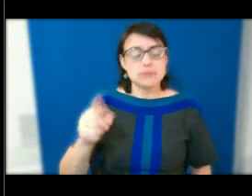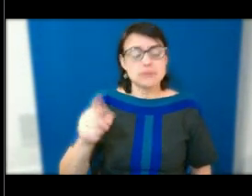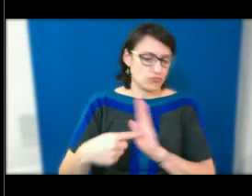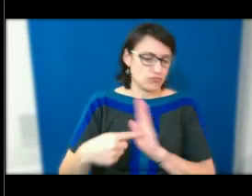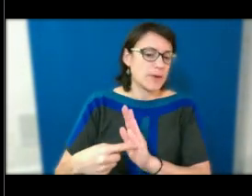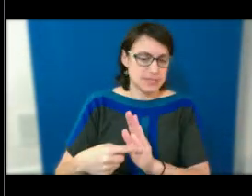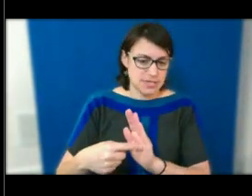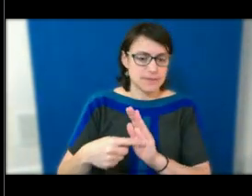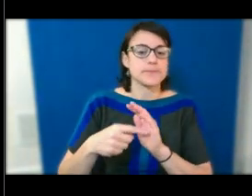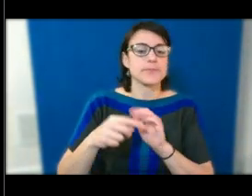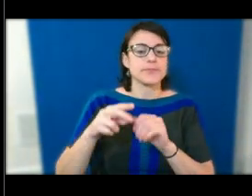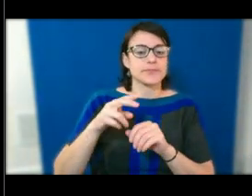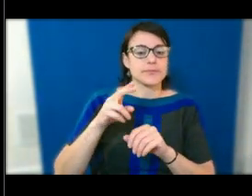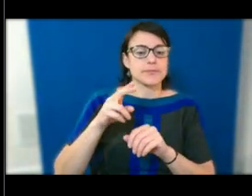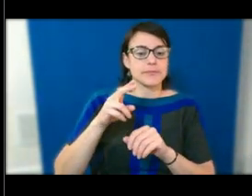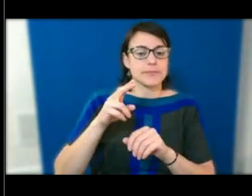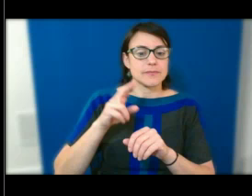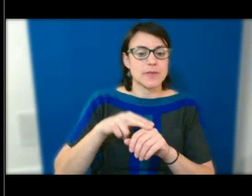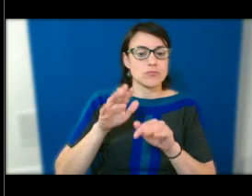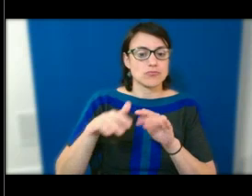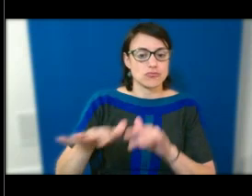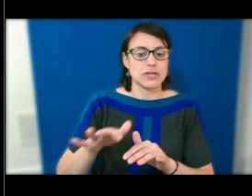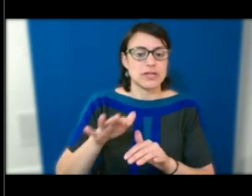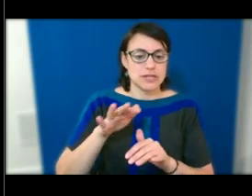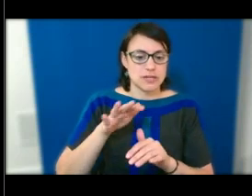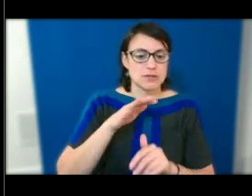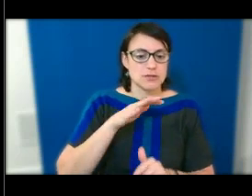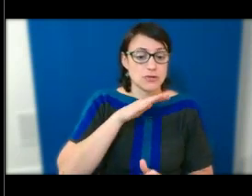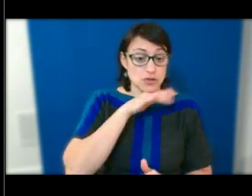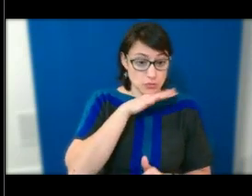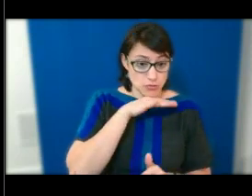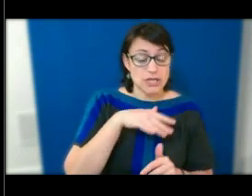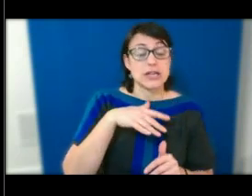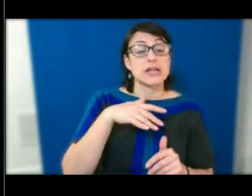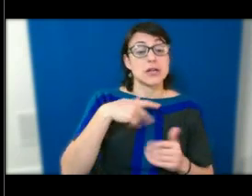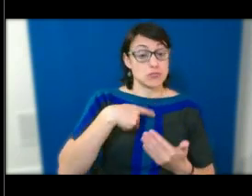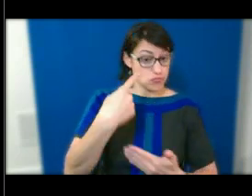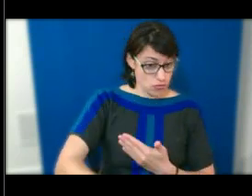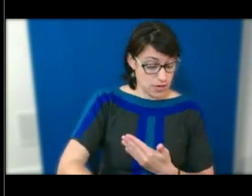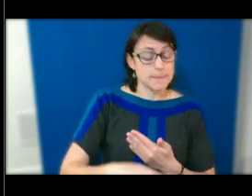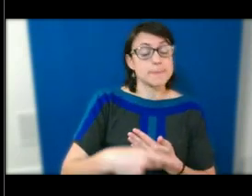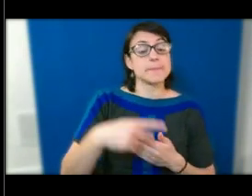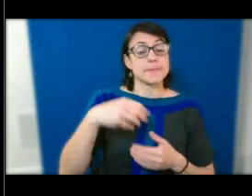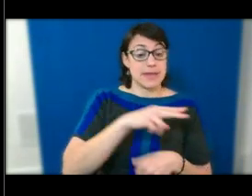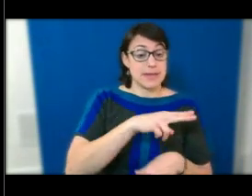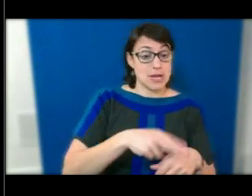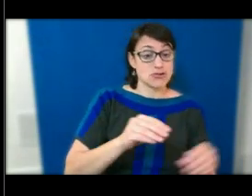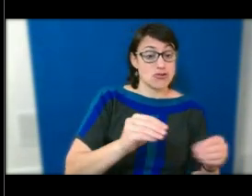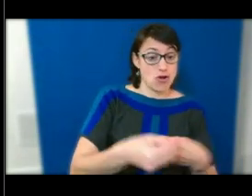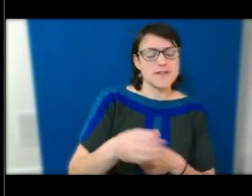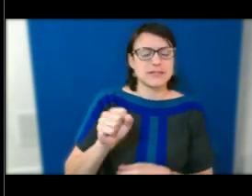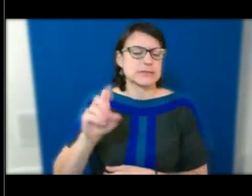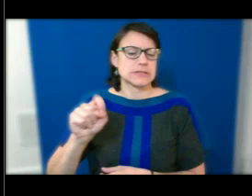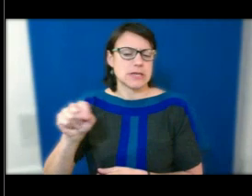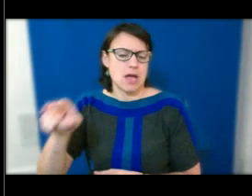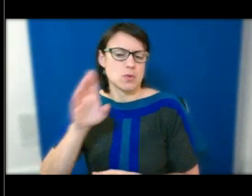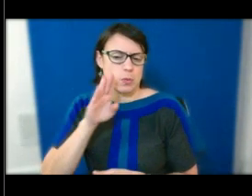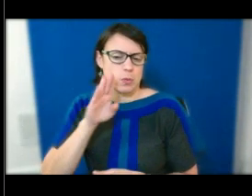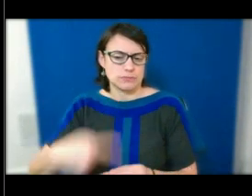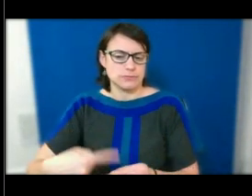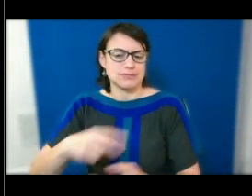Service. I'm in the research office within NOAA, and Scott will bring the other side of that. We have many other partners in NOAA